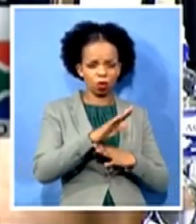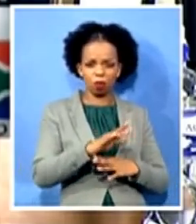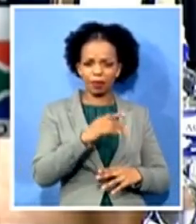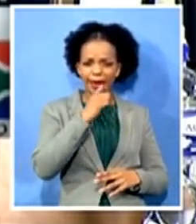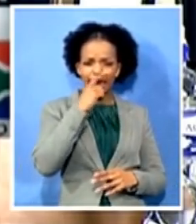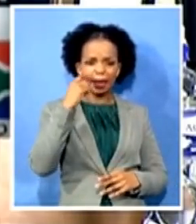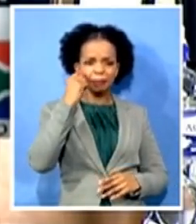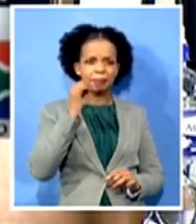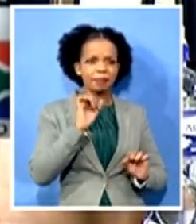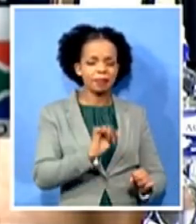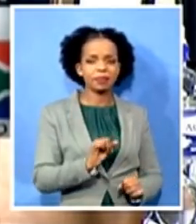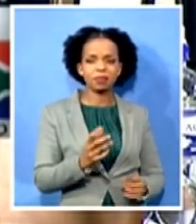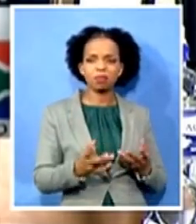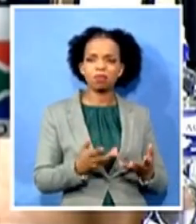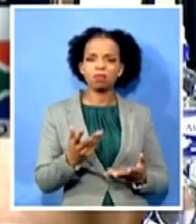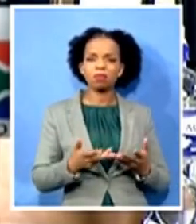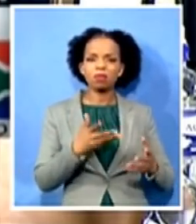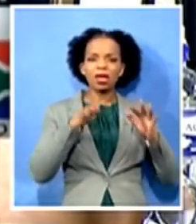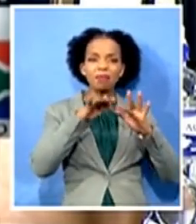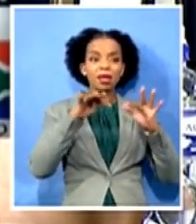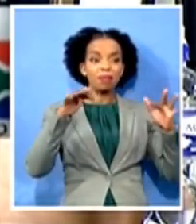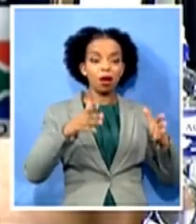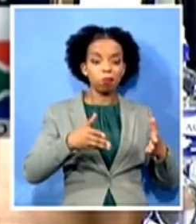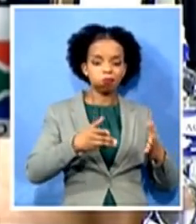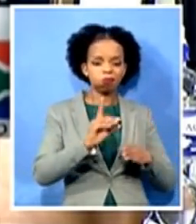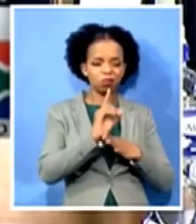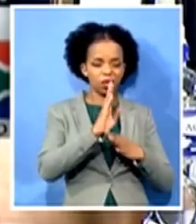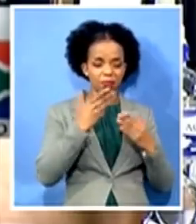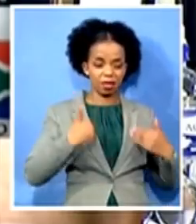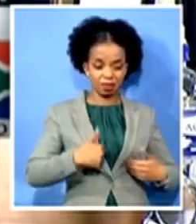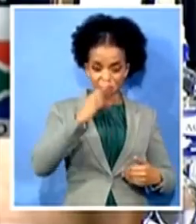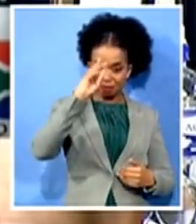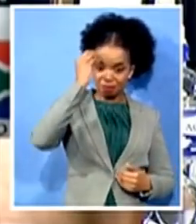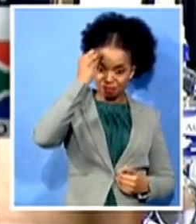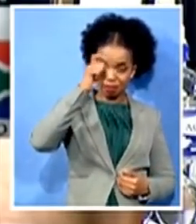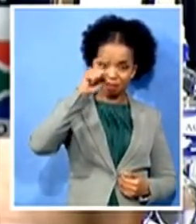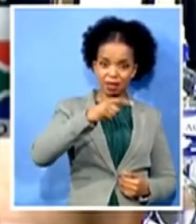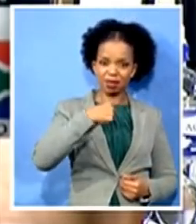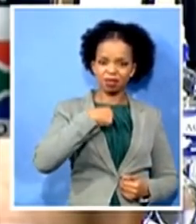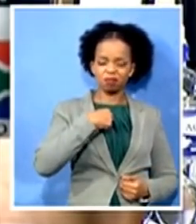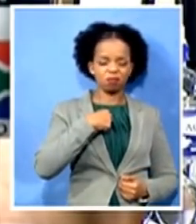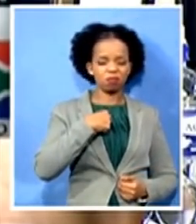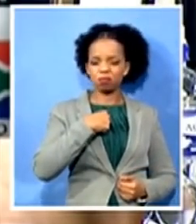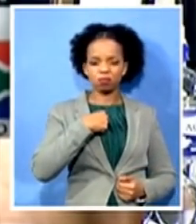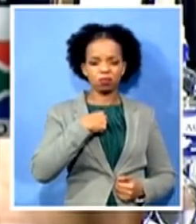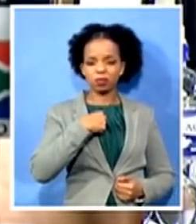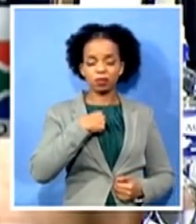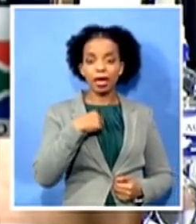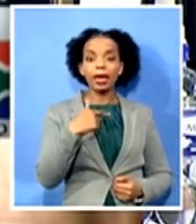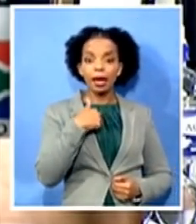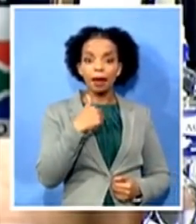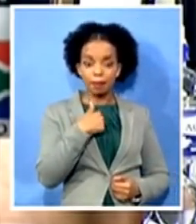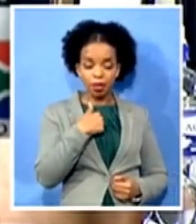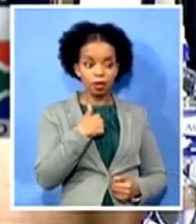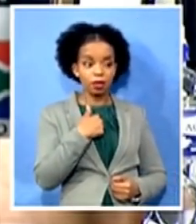on the database. My interest, as I related to the officials, was that there should be